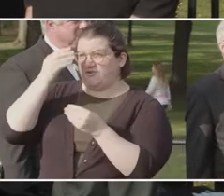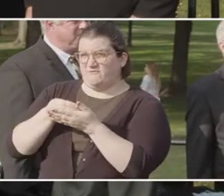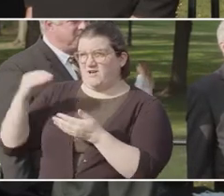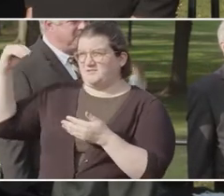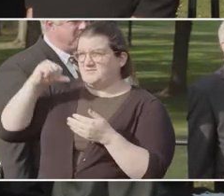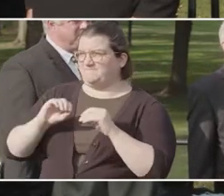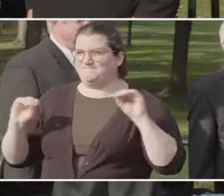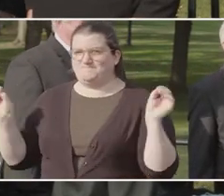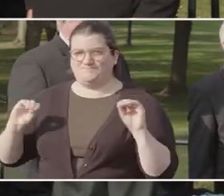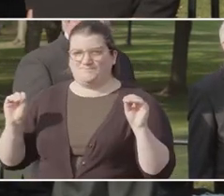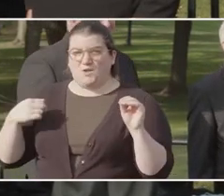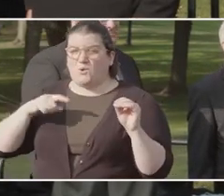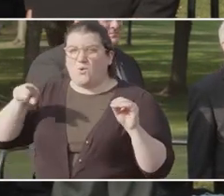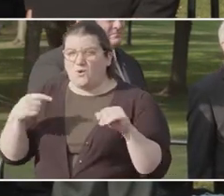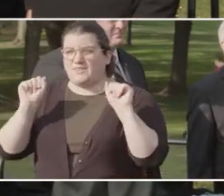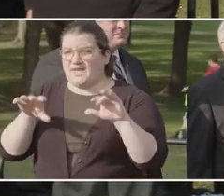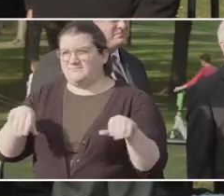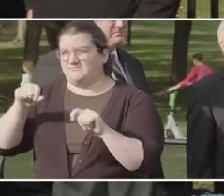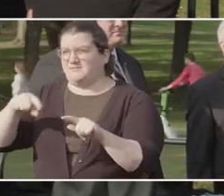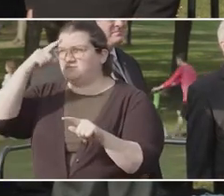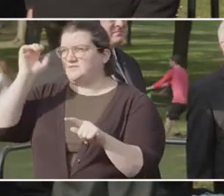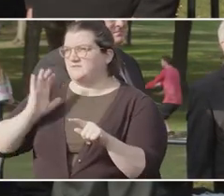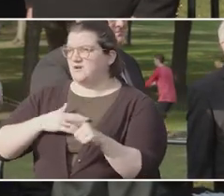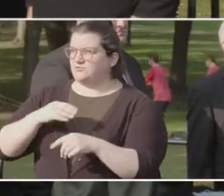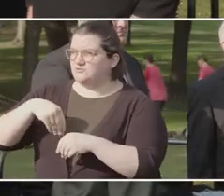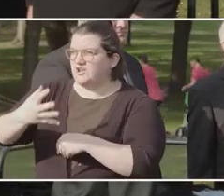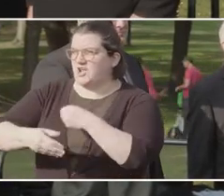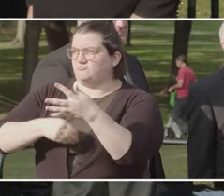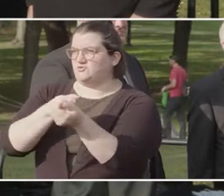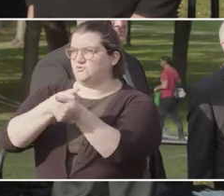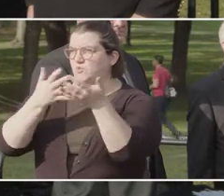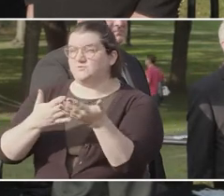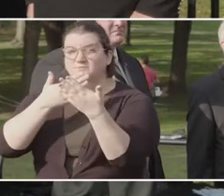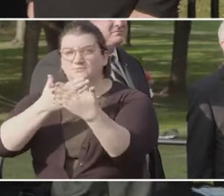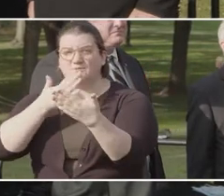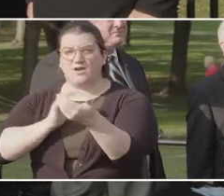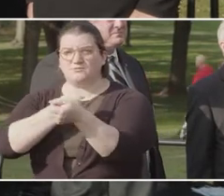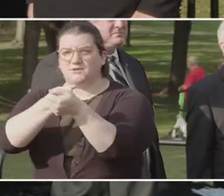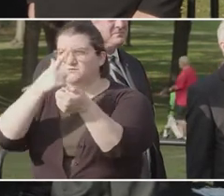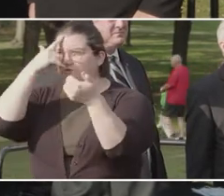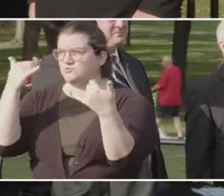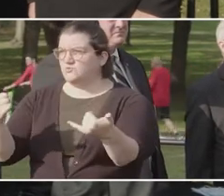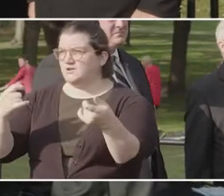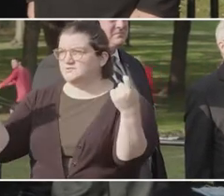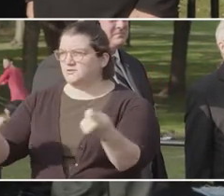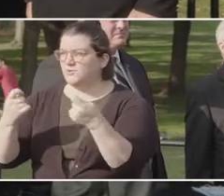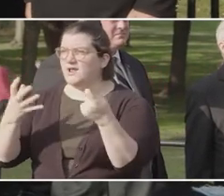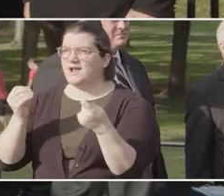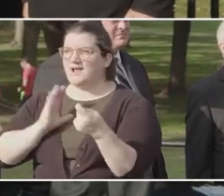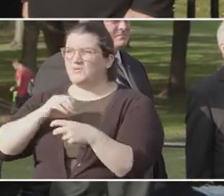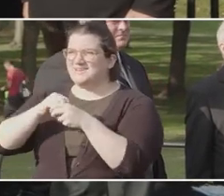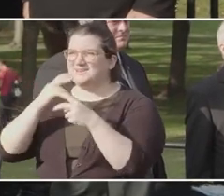generous supporters. We'd like to give a heartfelt thank you to our sponsors for today's ceremony, as well as our in-memory circle of